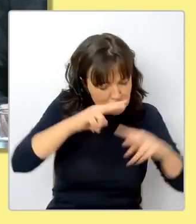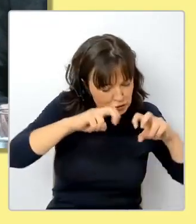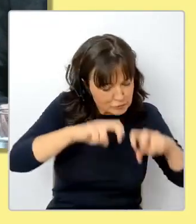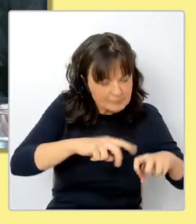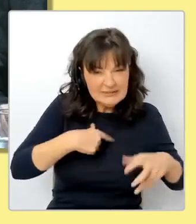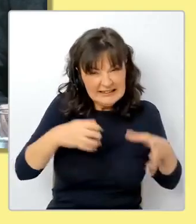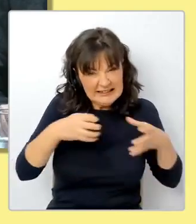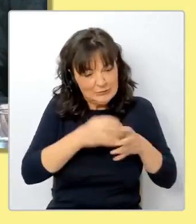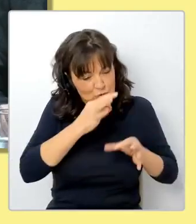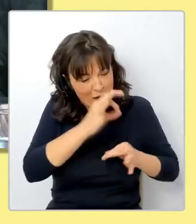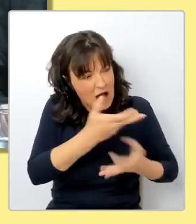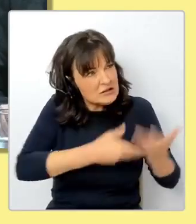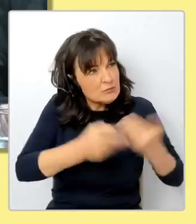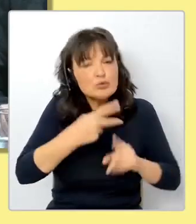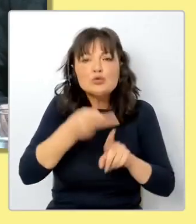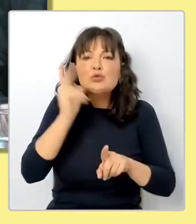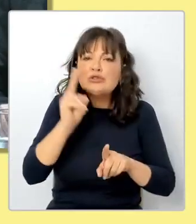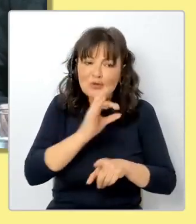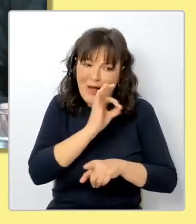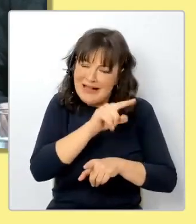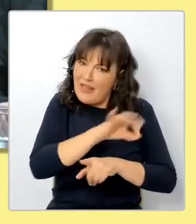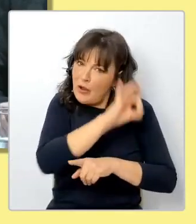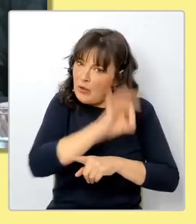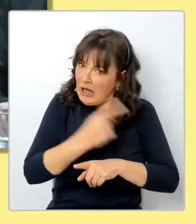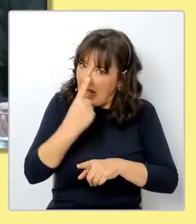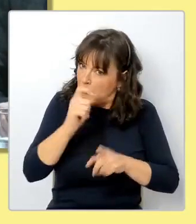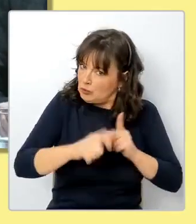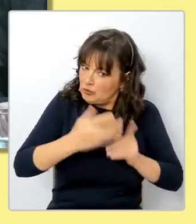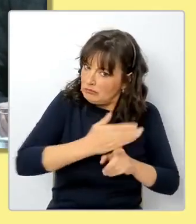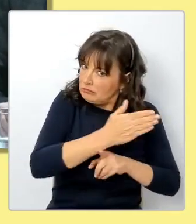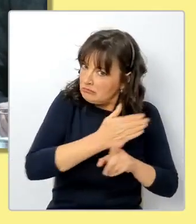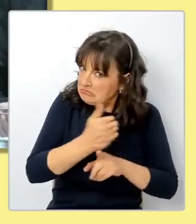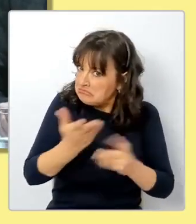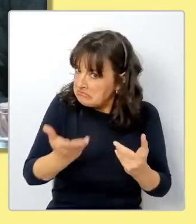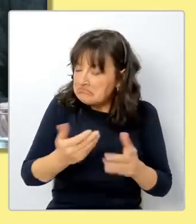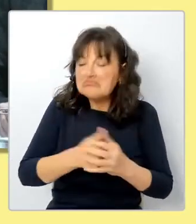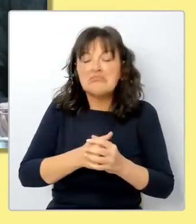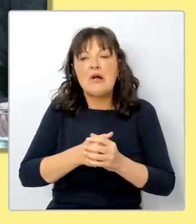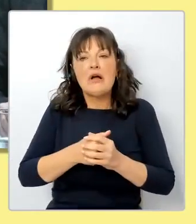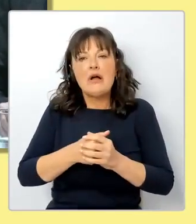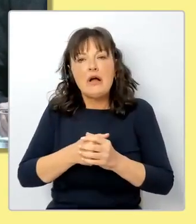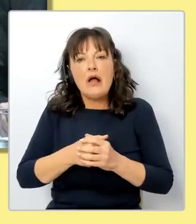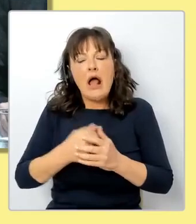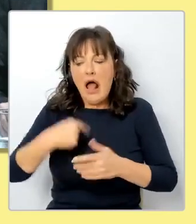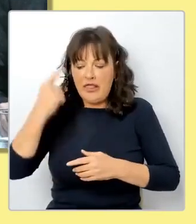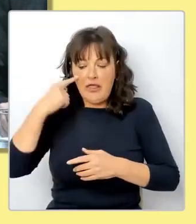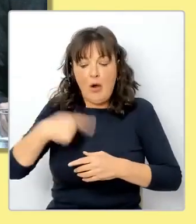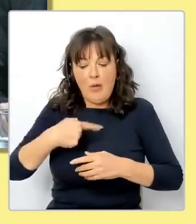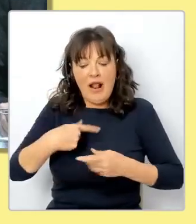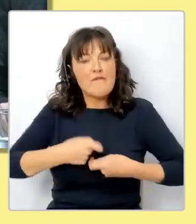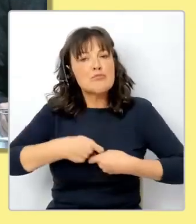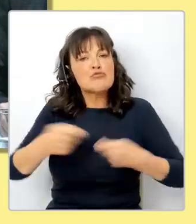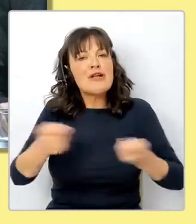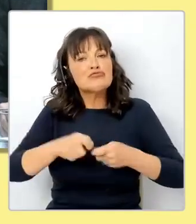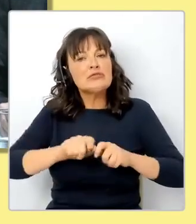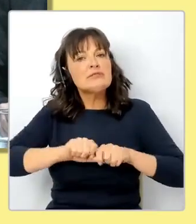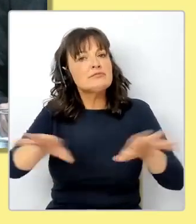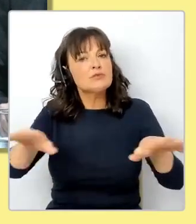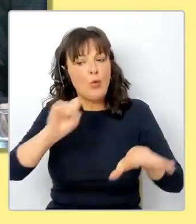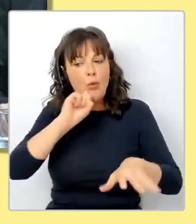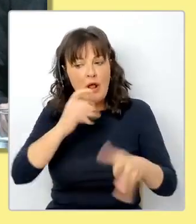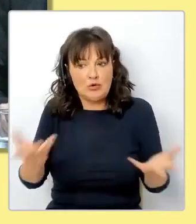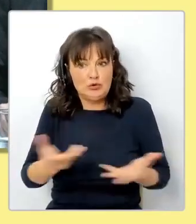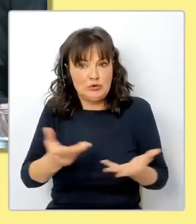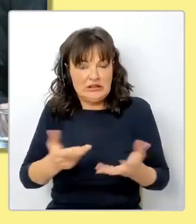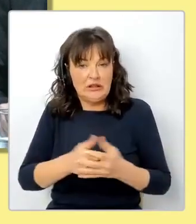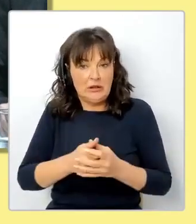and I think it was 2 weeks ago, and I think I have a press release going out on that today, if it hasn't already gone out, because I